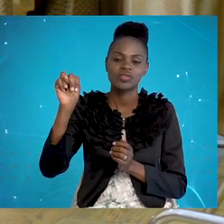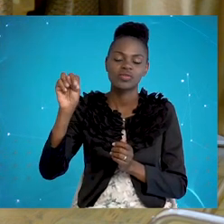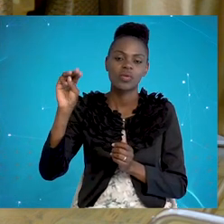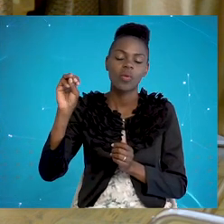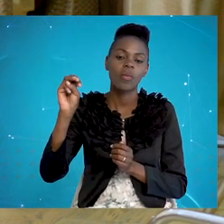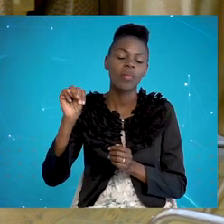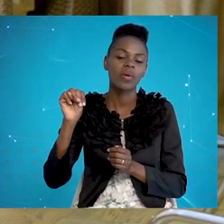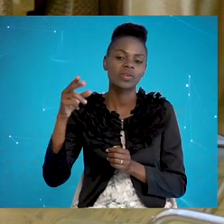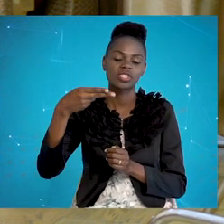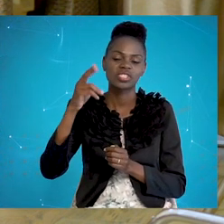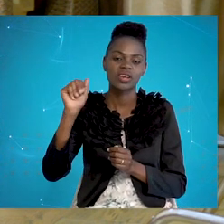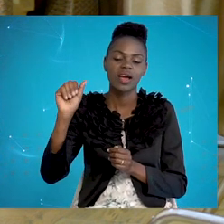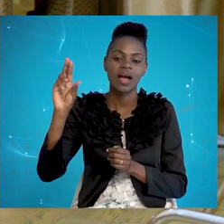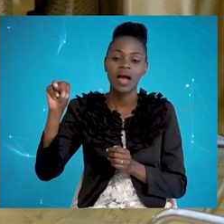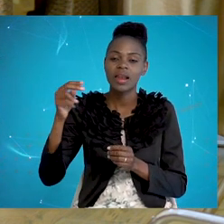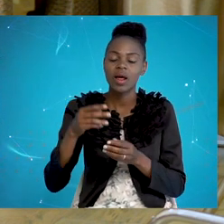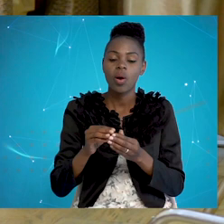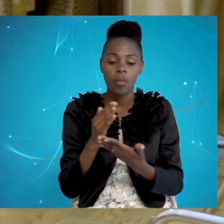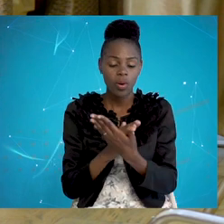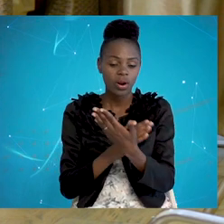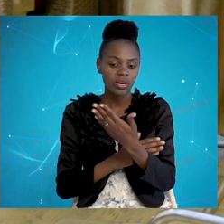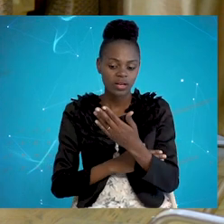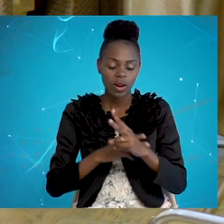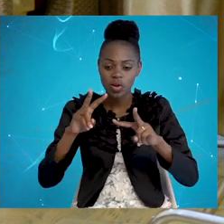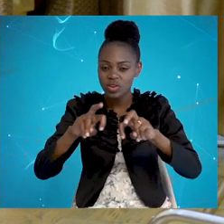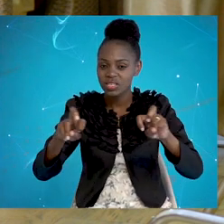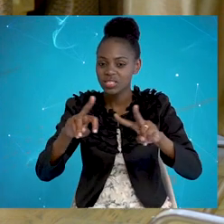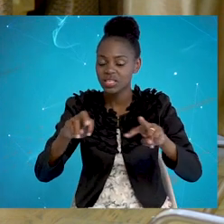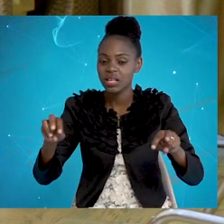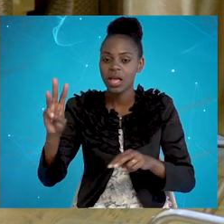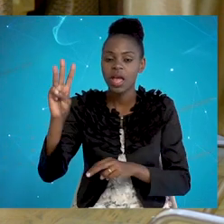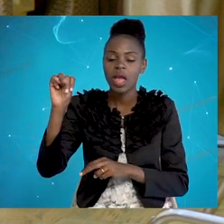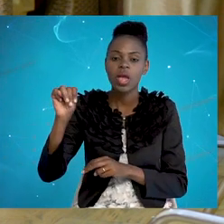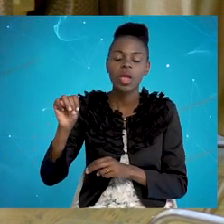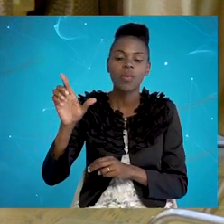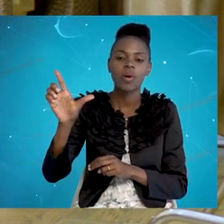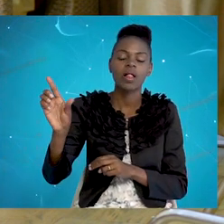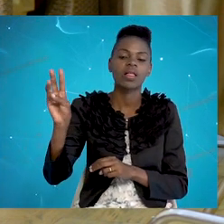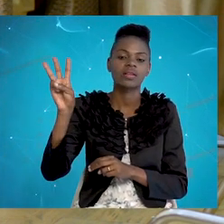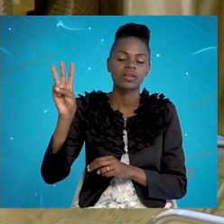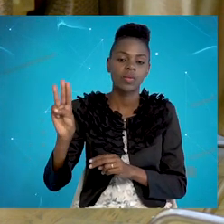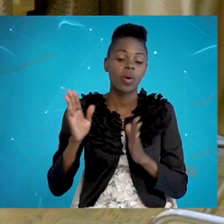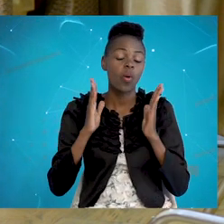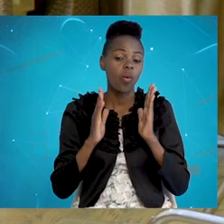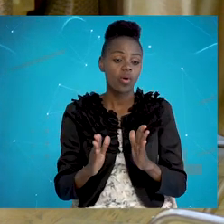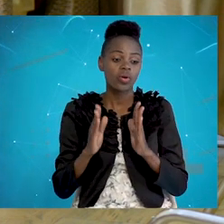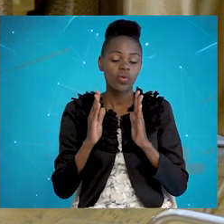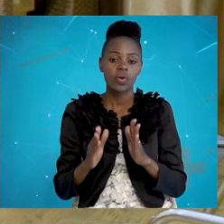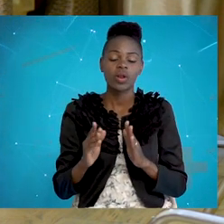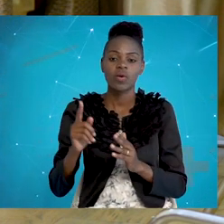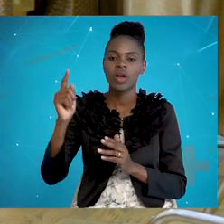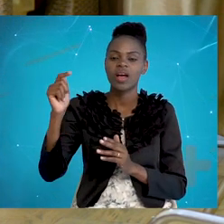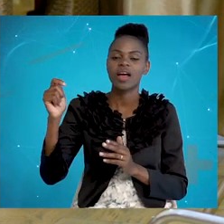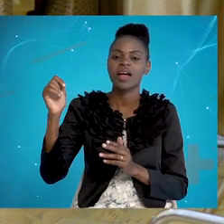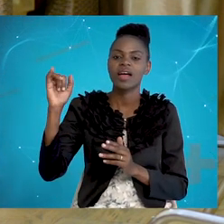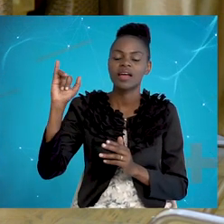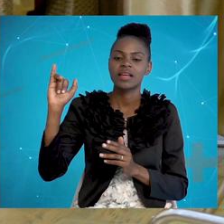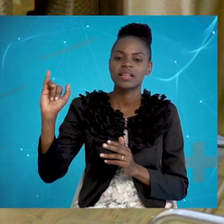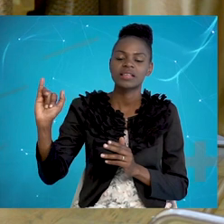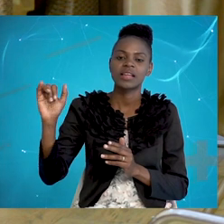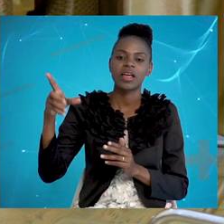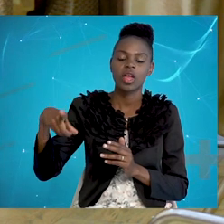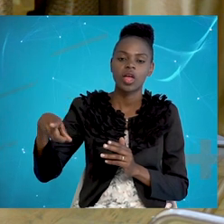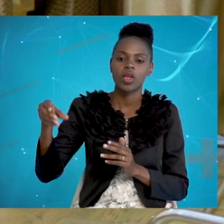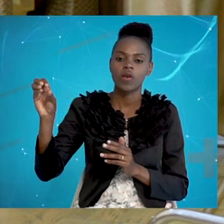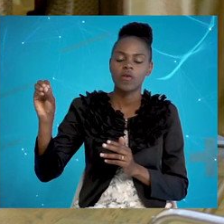our program today, we'll be discussing research at MLW, but specifically focusing on typhoid and, of course, the